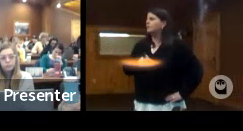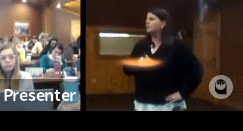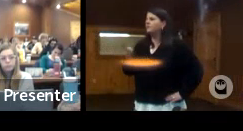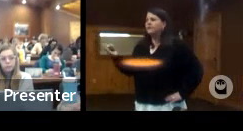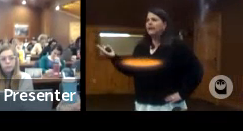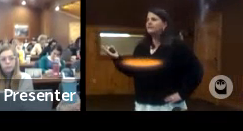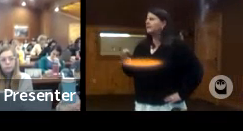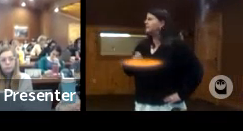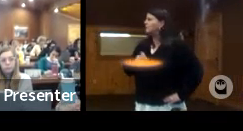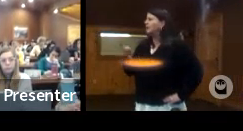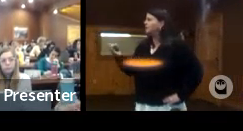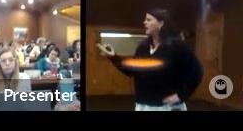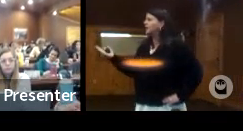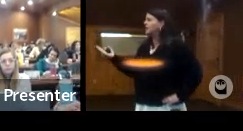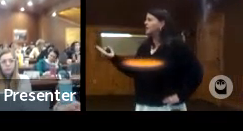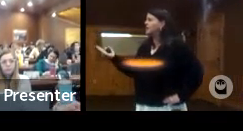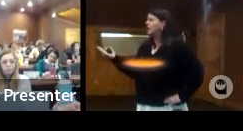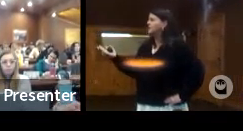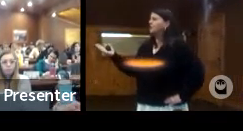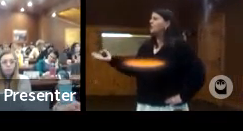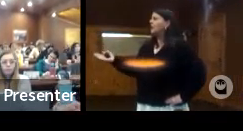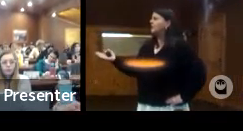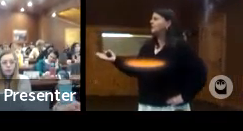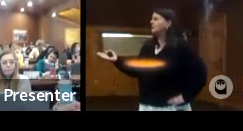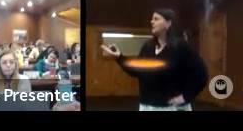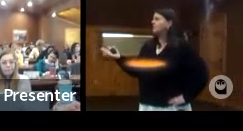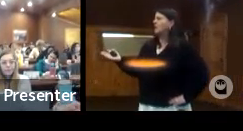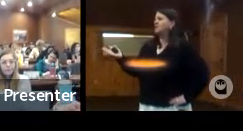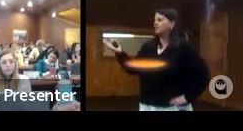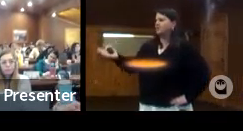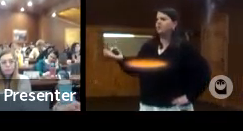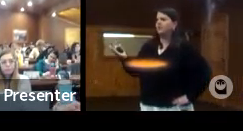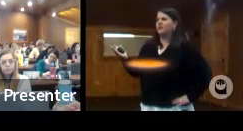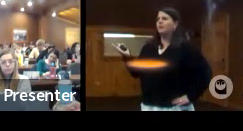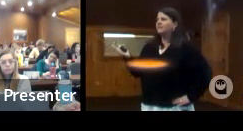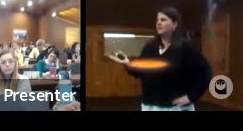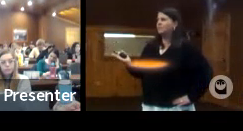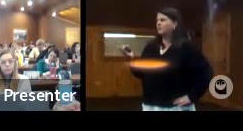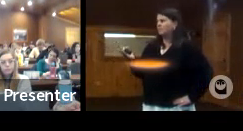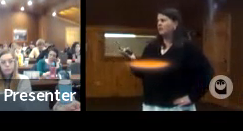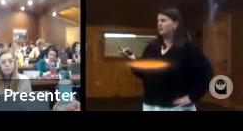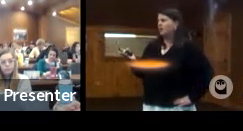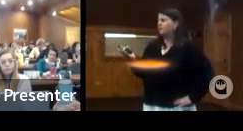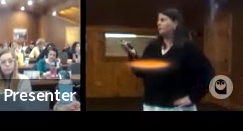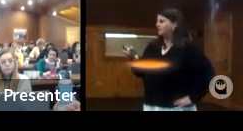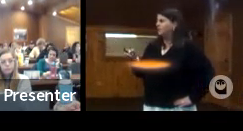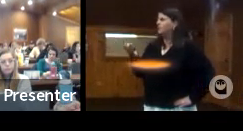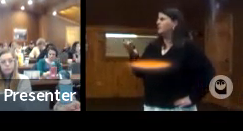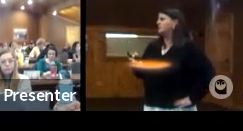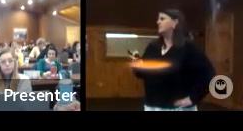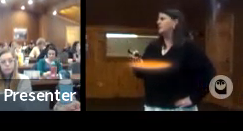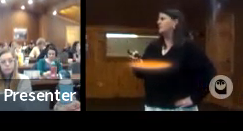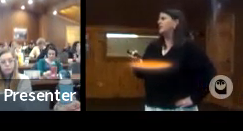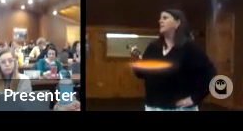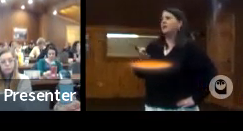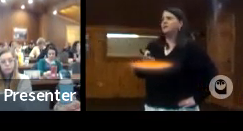of cases or 50 cases or whatever cases. So no, my testimony isn't based on Susie. My testimony is based on the research